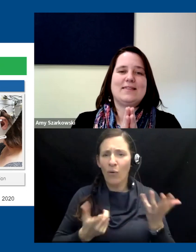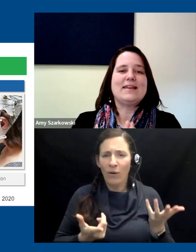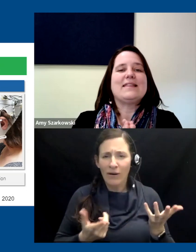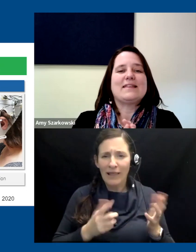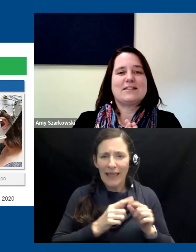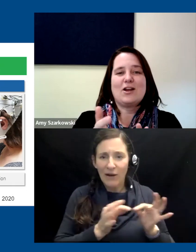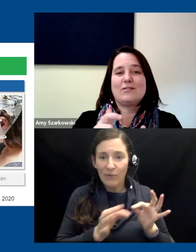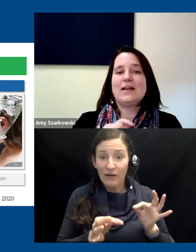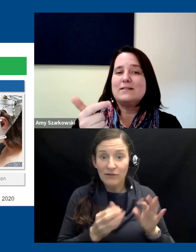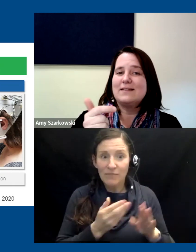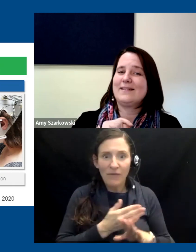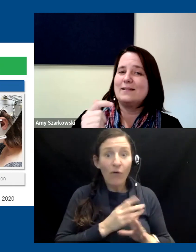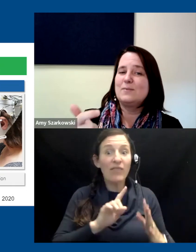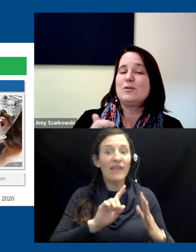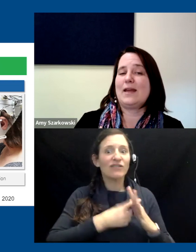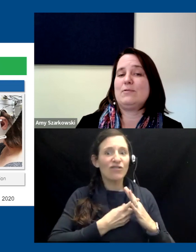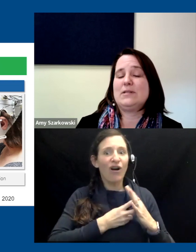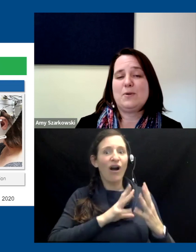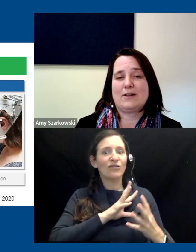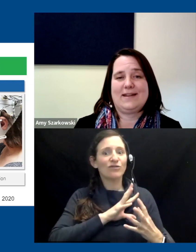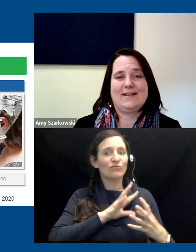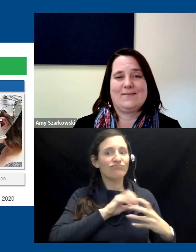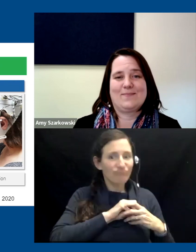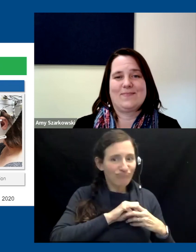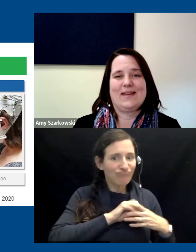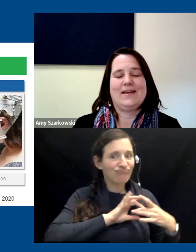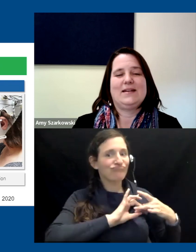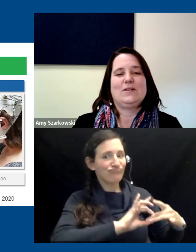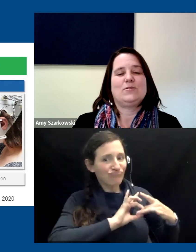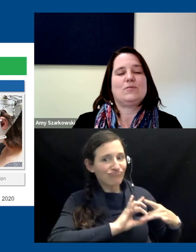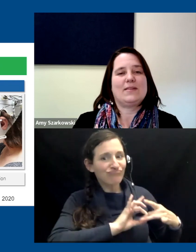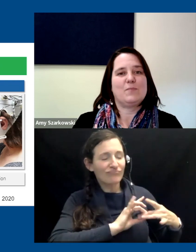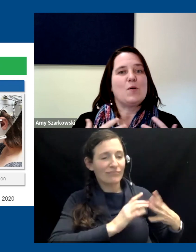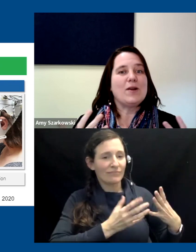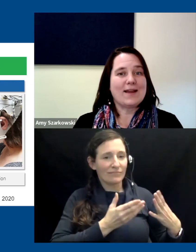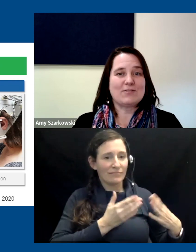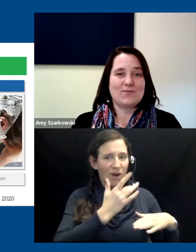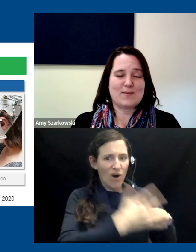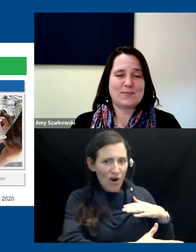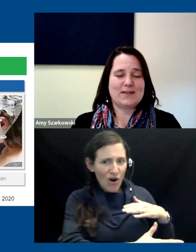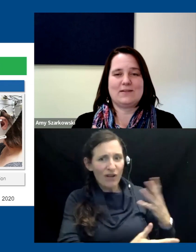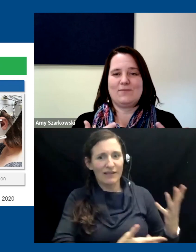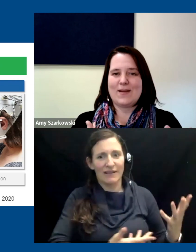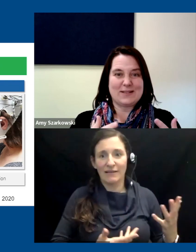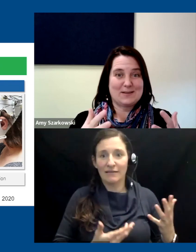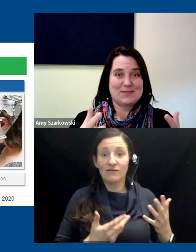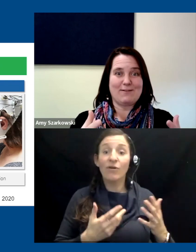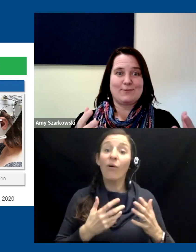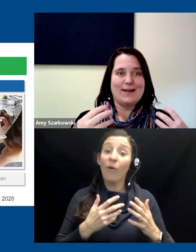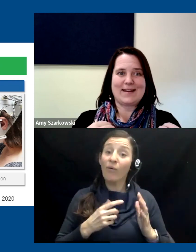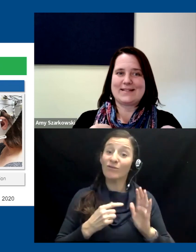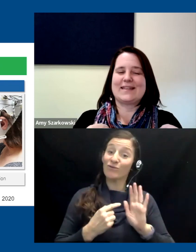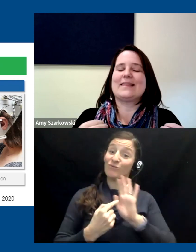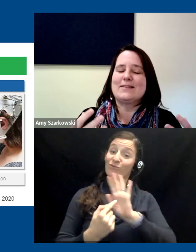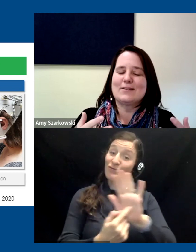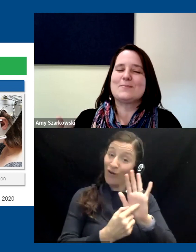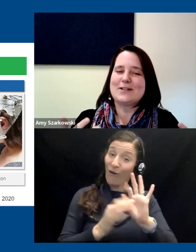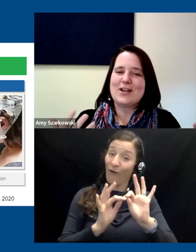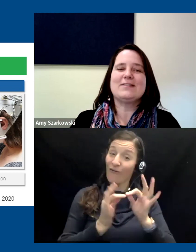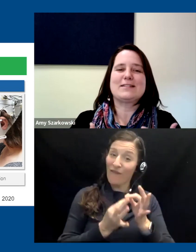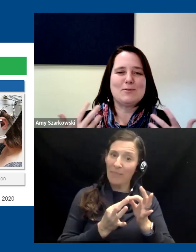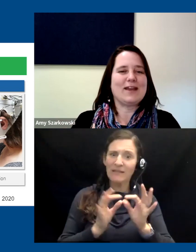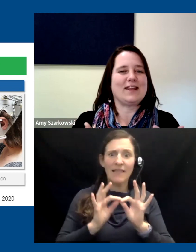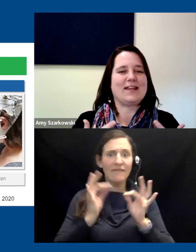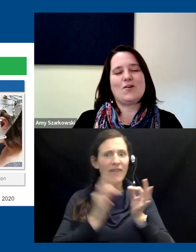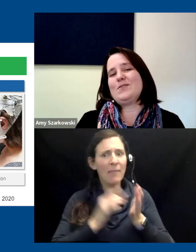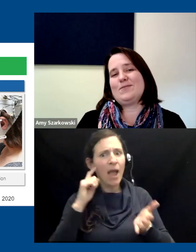in thinking that the child can communicate reciprocally. So I think pointing out to families and families themselves recognizing my